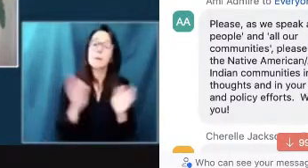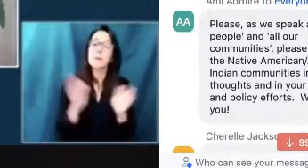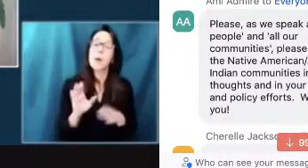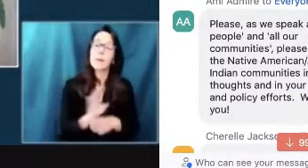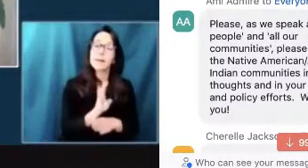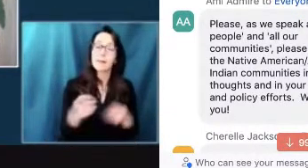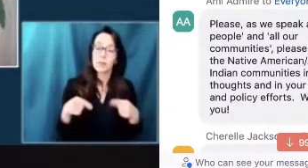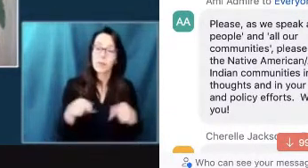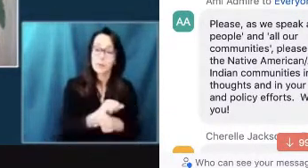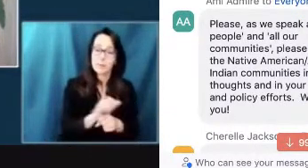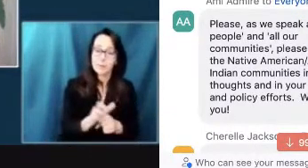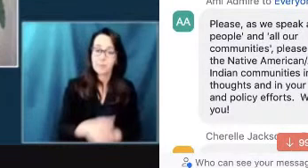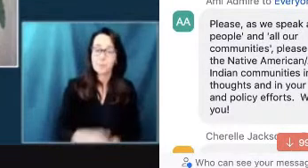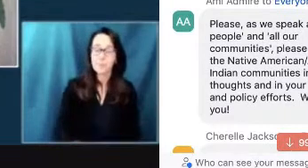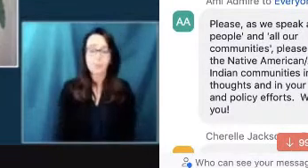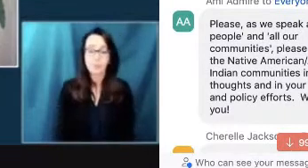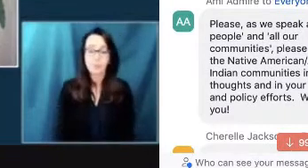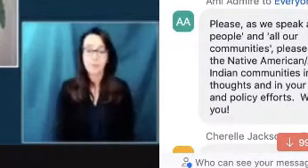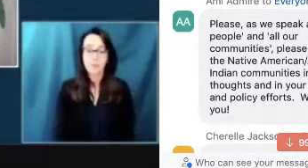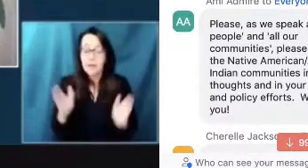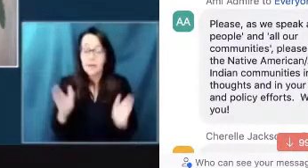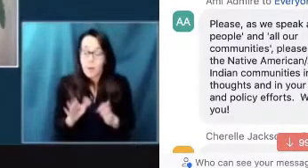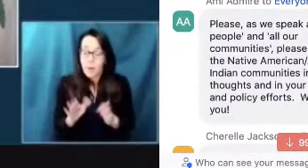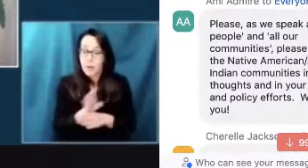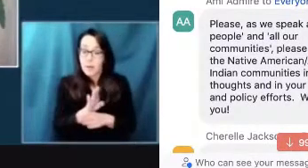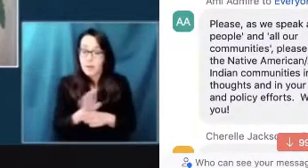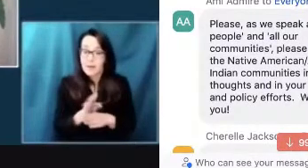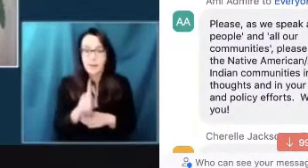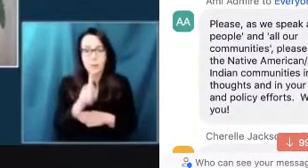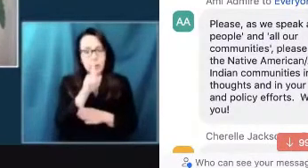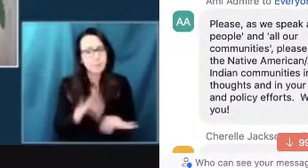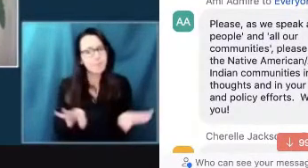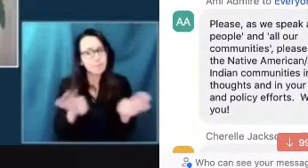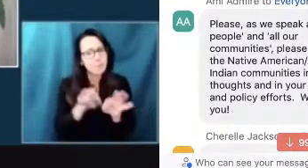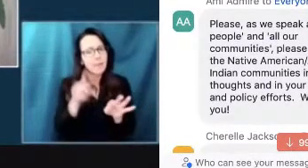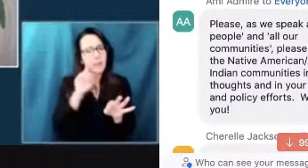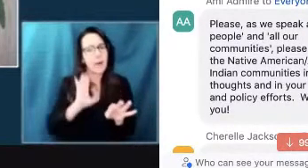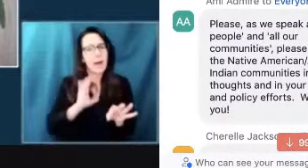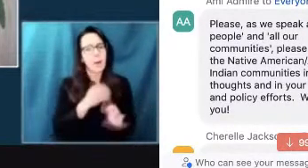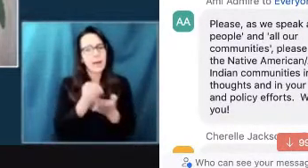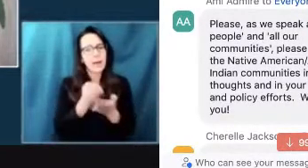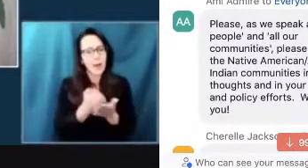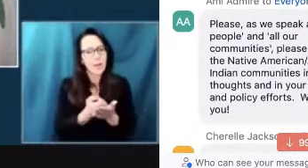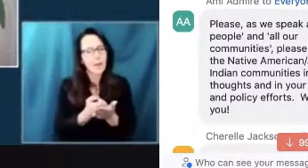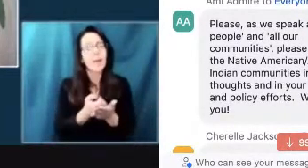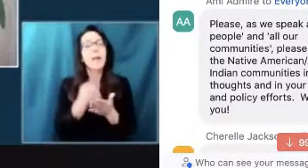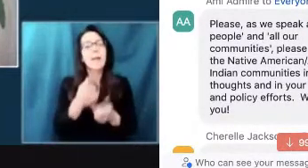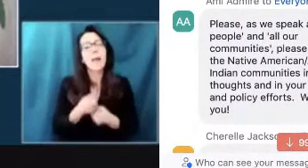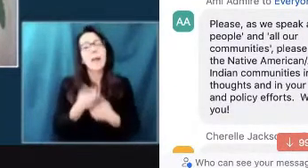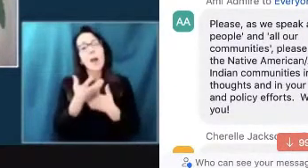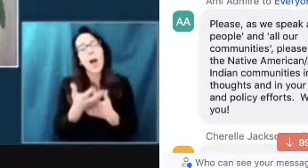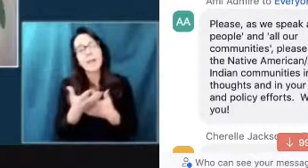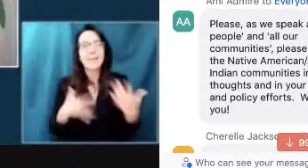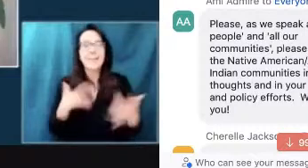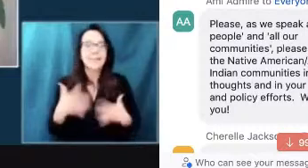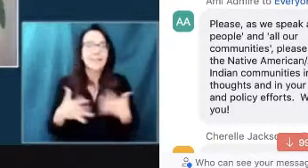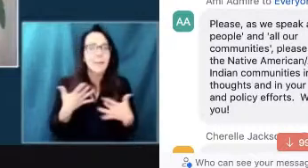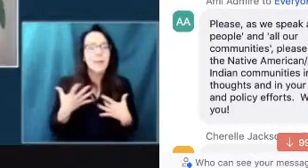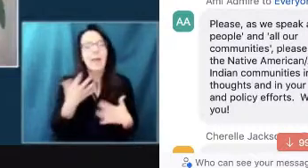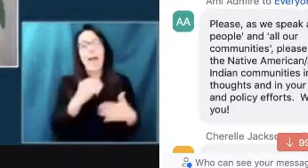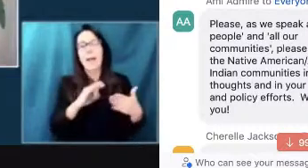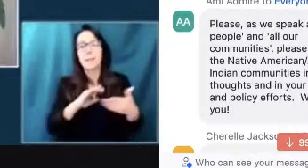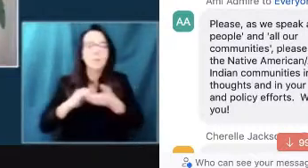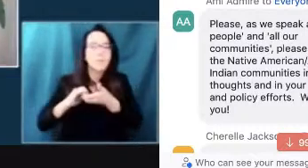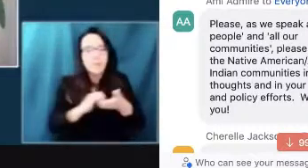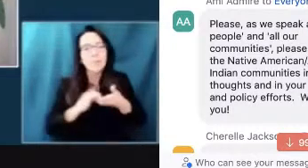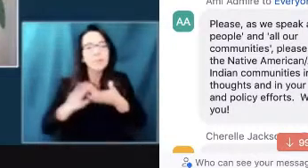only are small businesses the backbone of our economy, they bring vibrancy and community to our neighborhoods. These businesses,